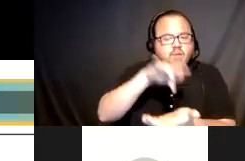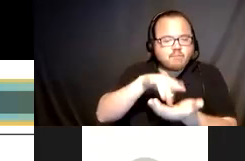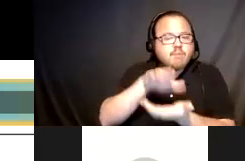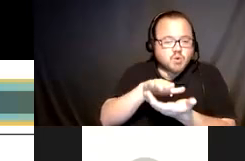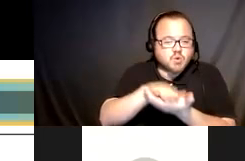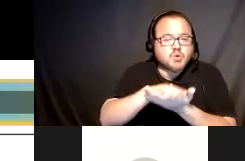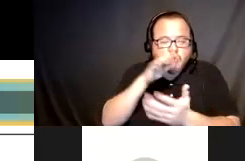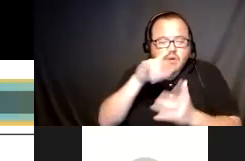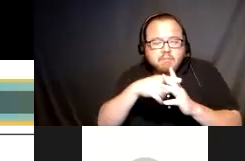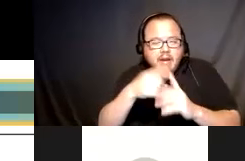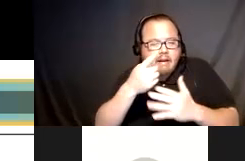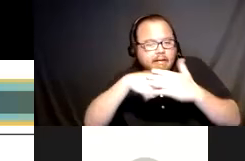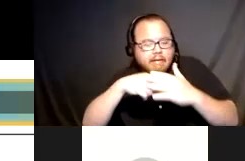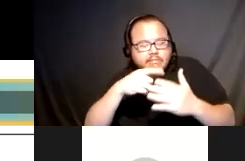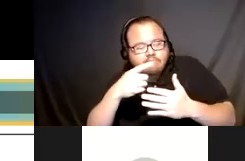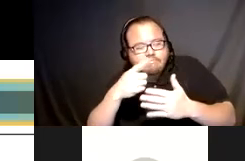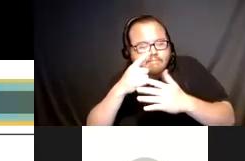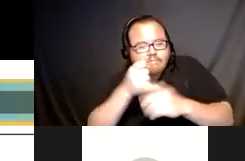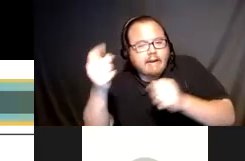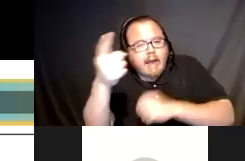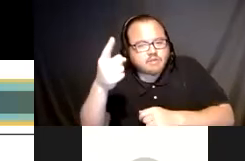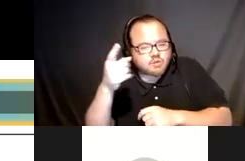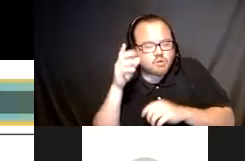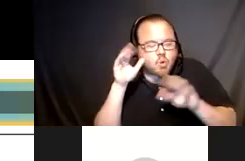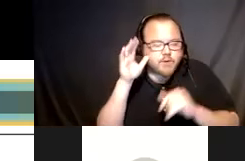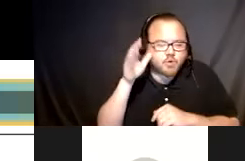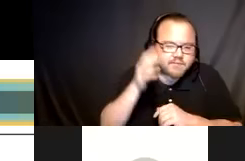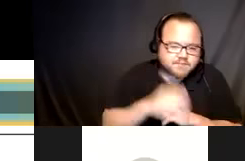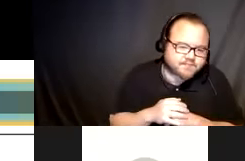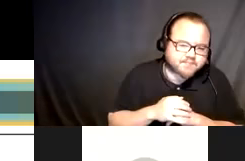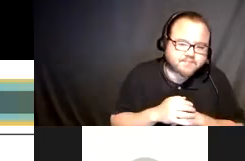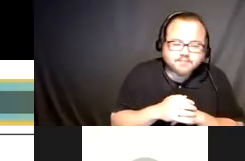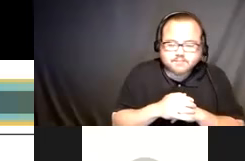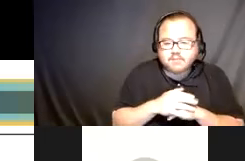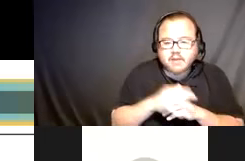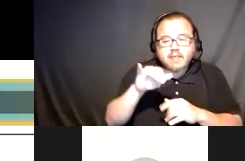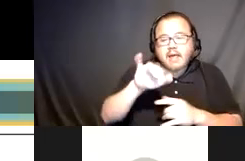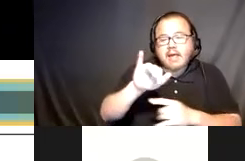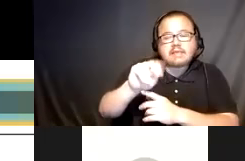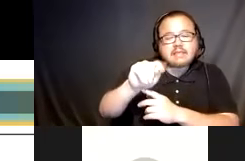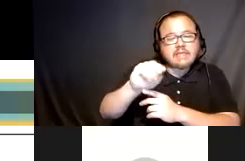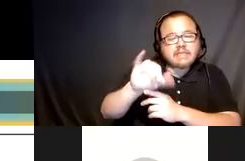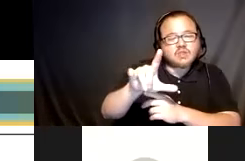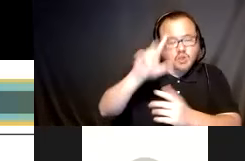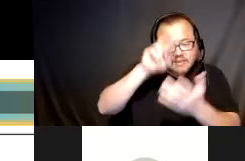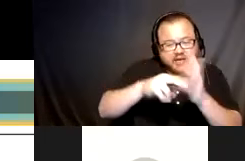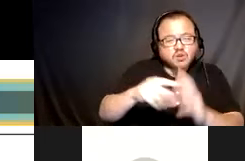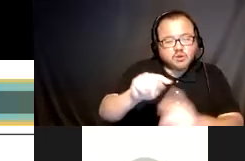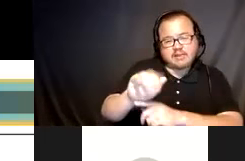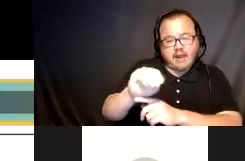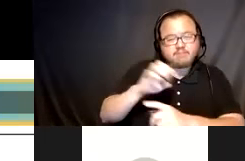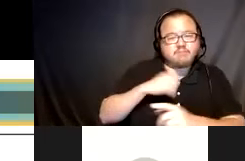here in the next year, hopefully. So that intentional time has been a focus. And then